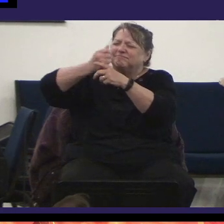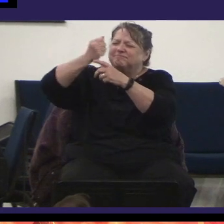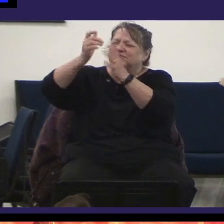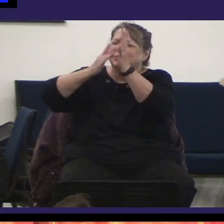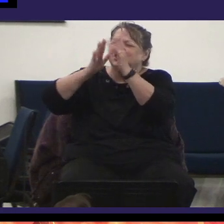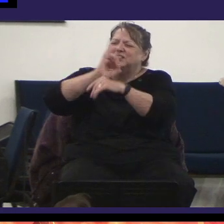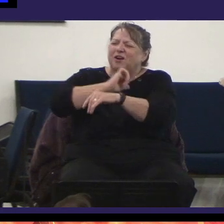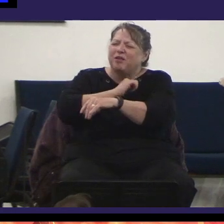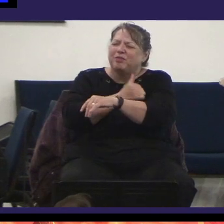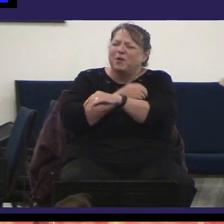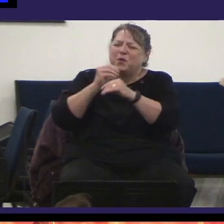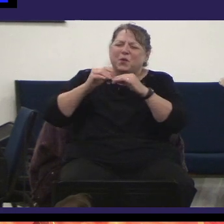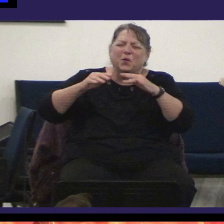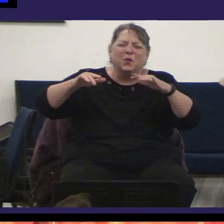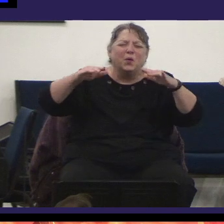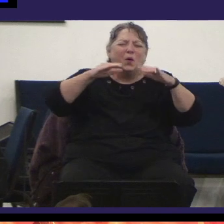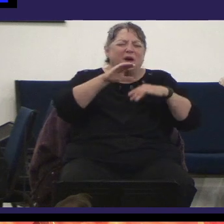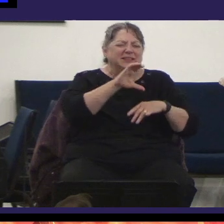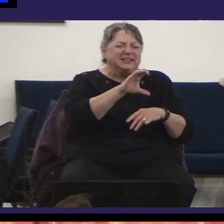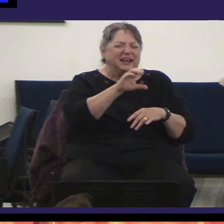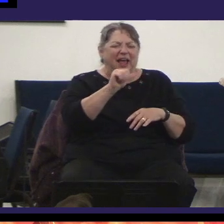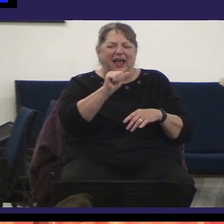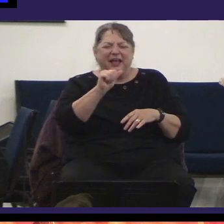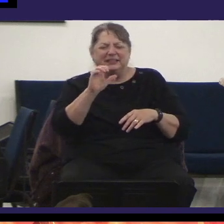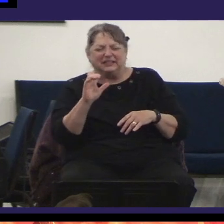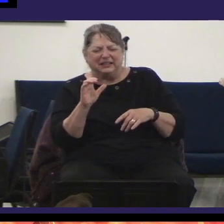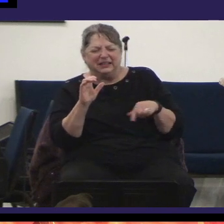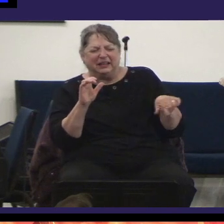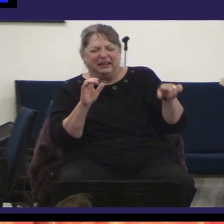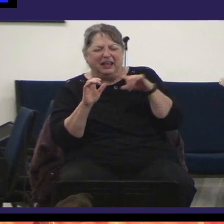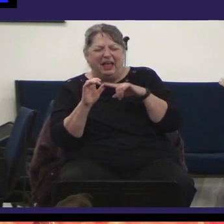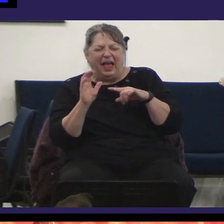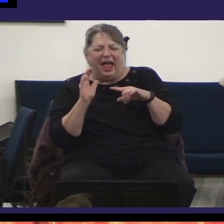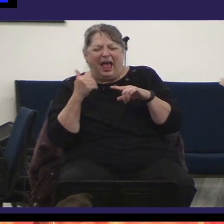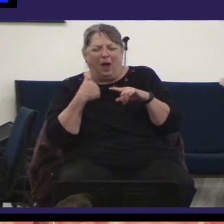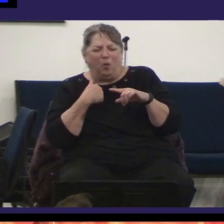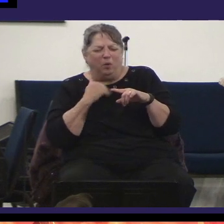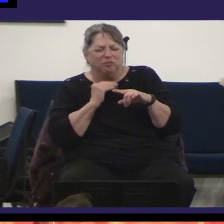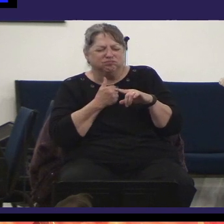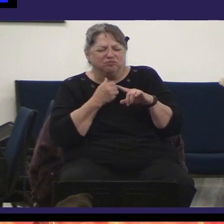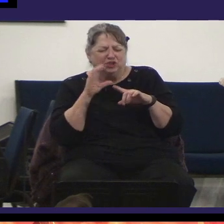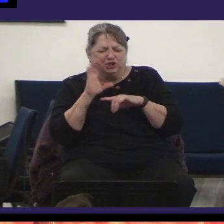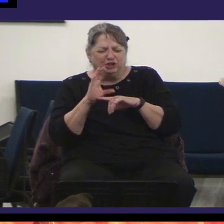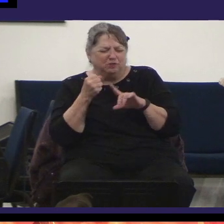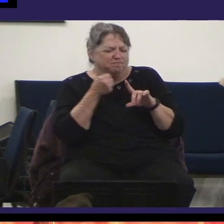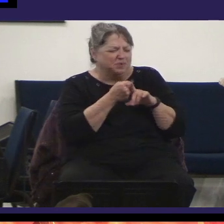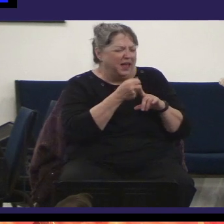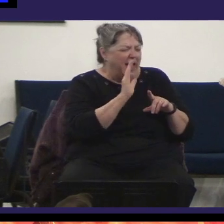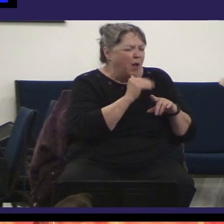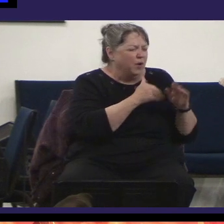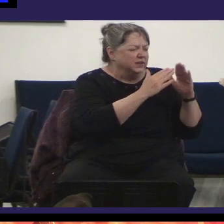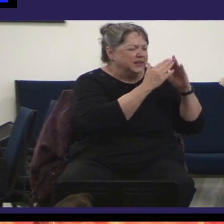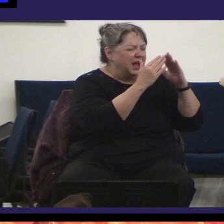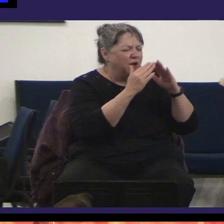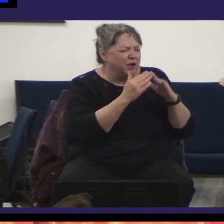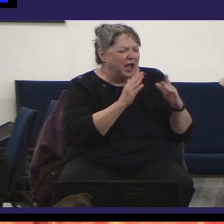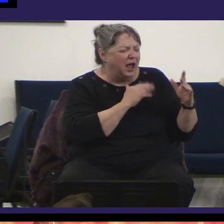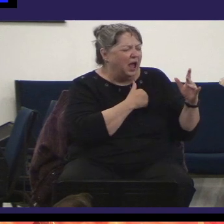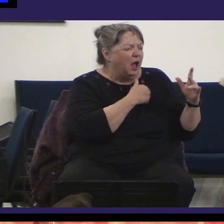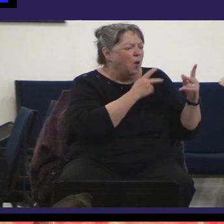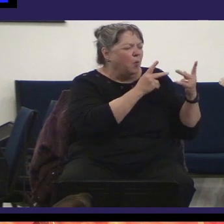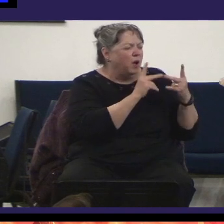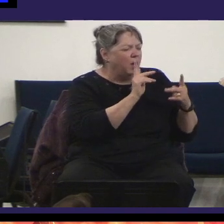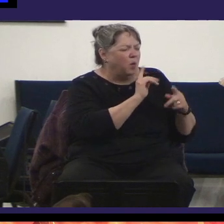Jesus over the Community Alliance Church and our impact in our communities, in our workplaces, in